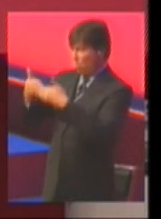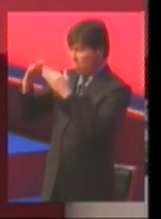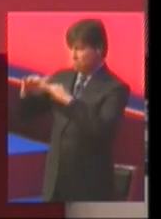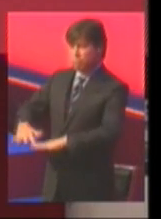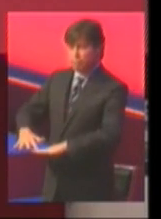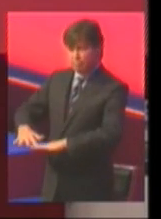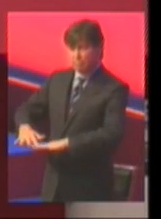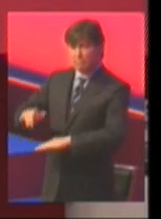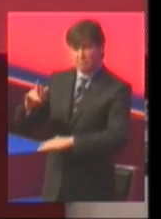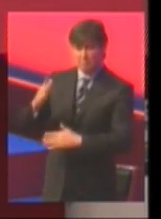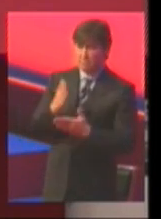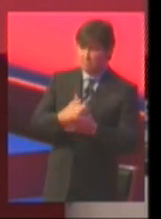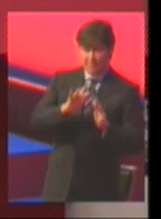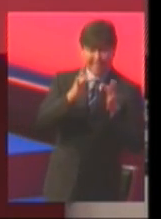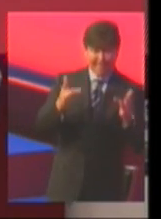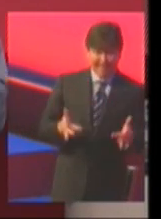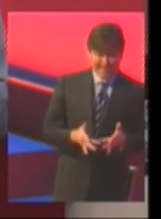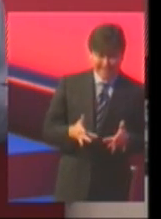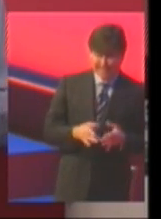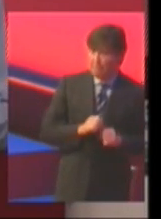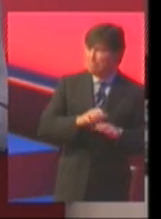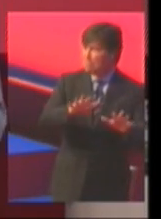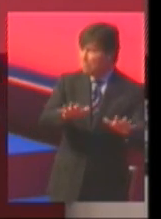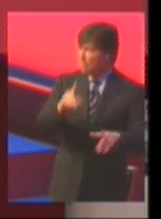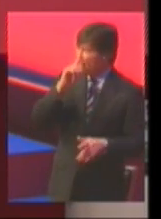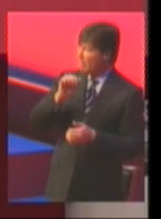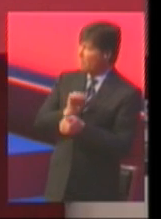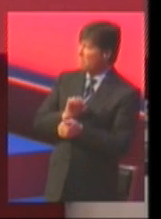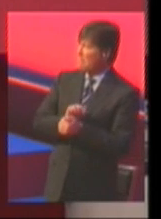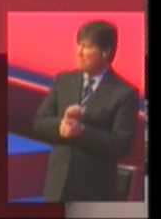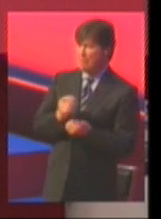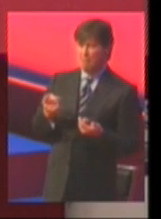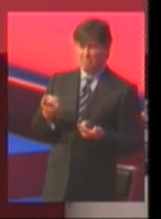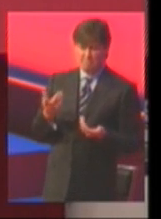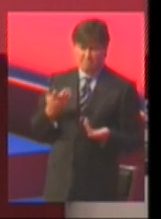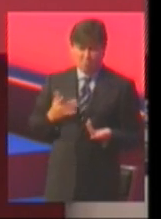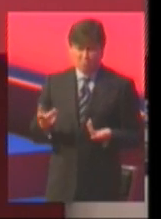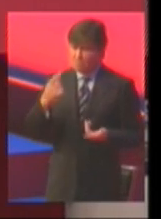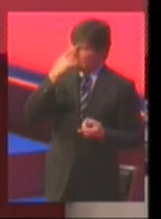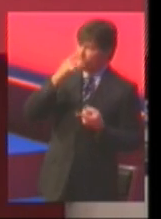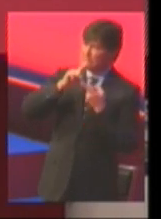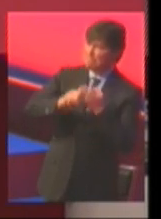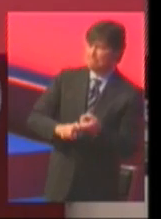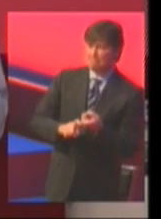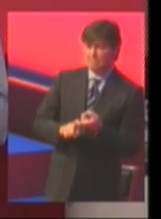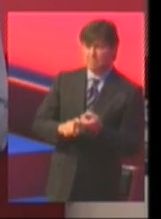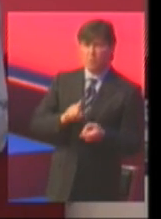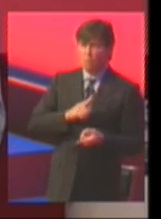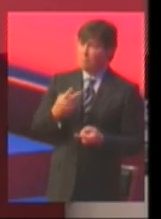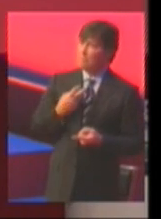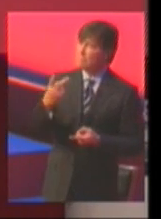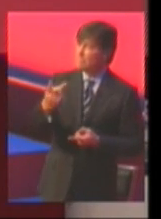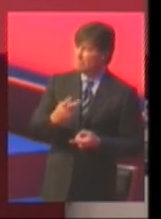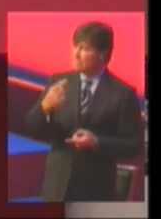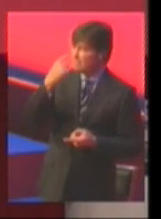surely, we'll be remembered for the rise of the internet. But what else do we want to be remembered for as a generation? Why can't we be the generation